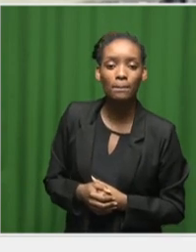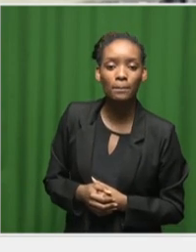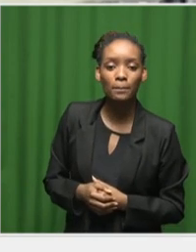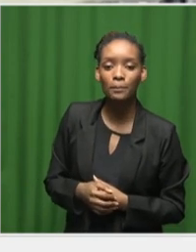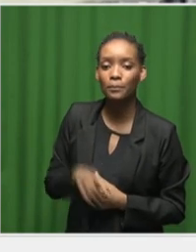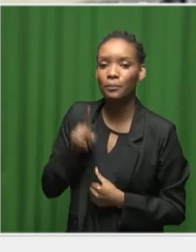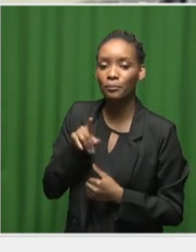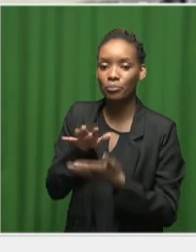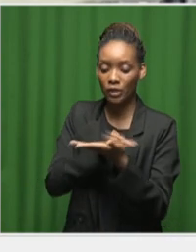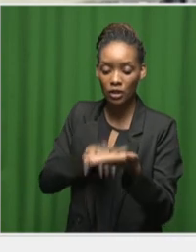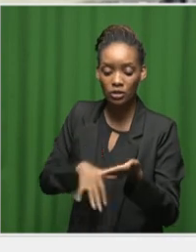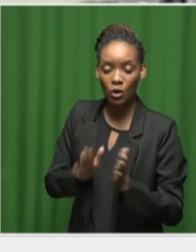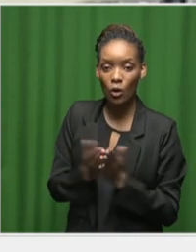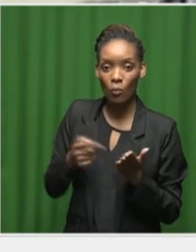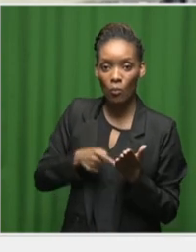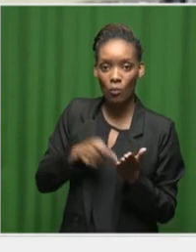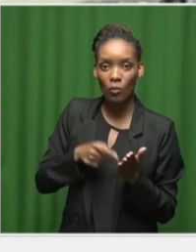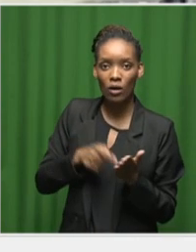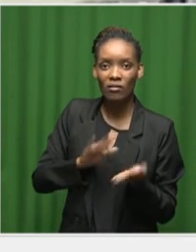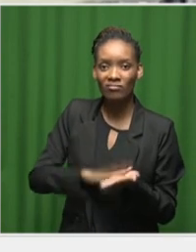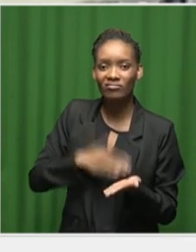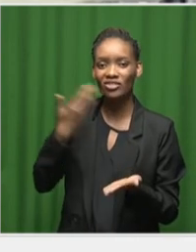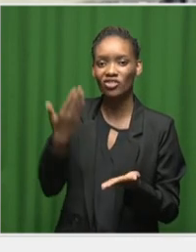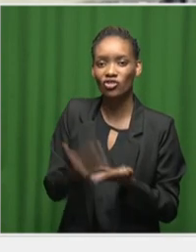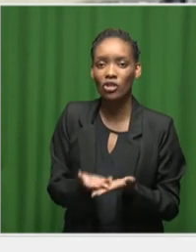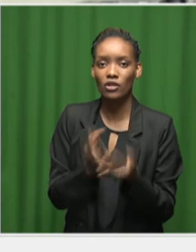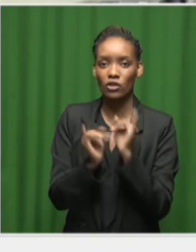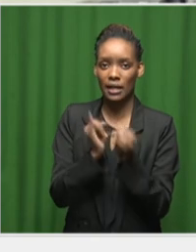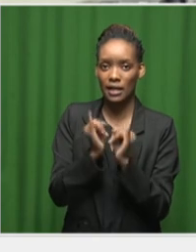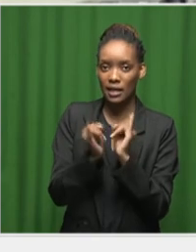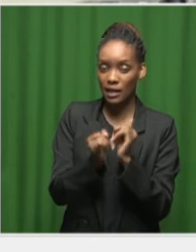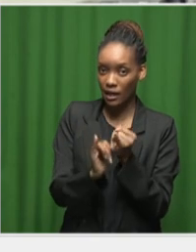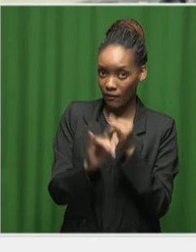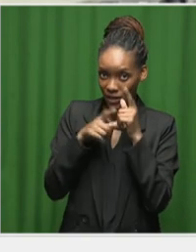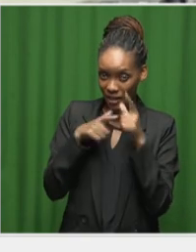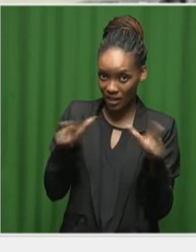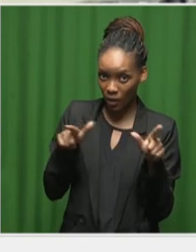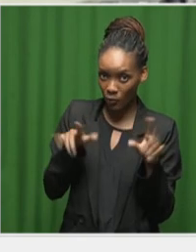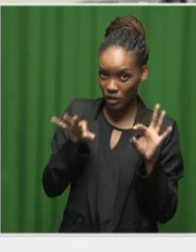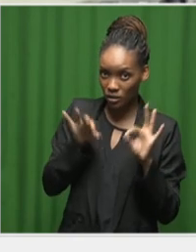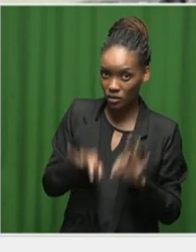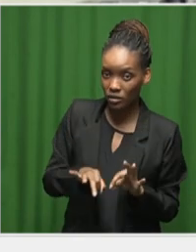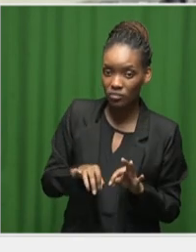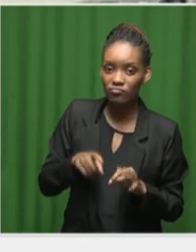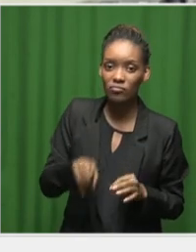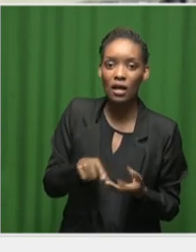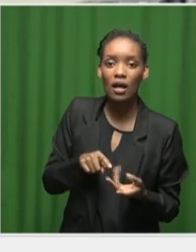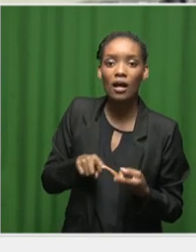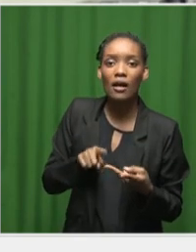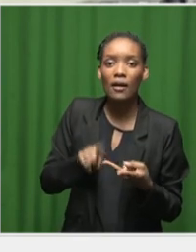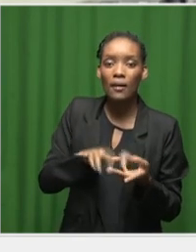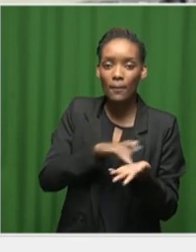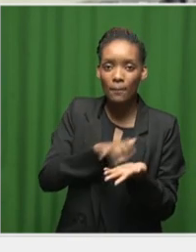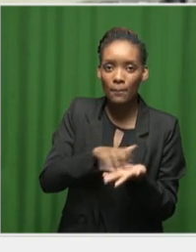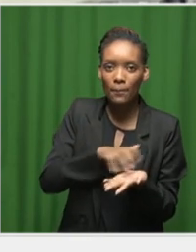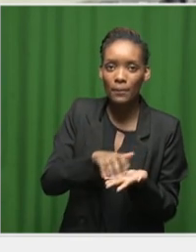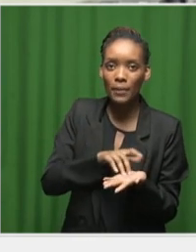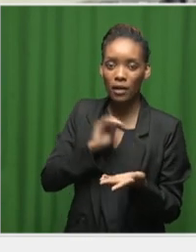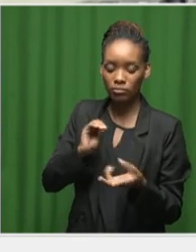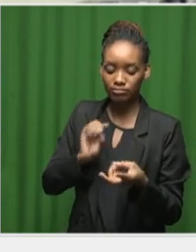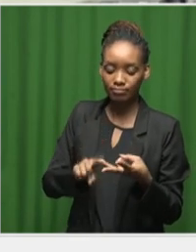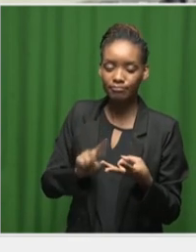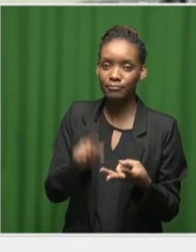The storybook, as you say, has been translated into 11 official languages. It's printed in braille, it's in large print, it's also